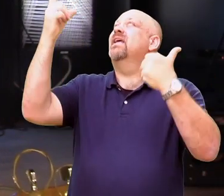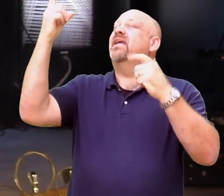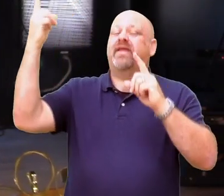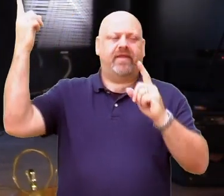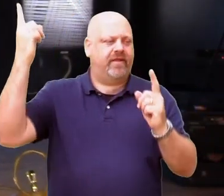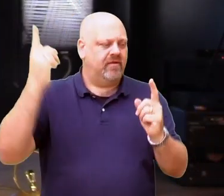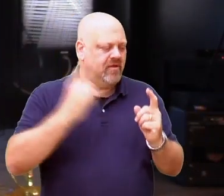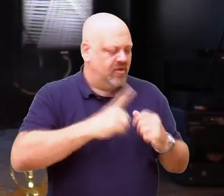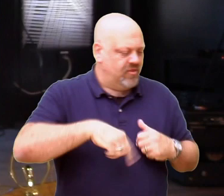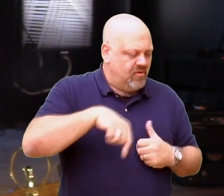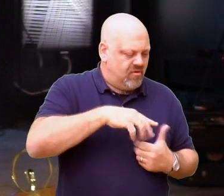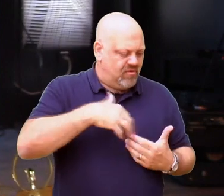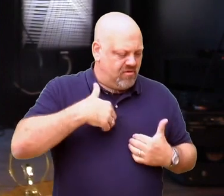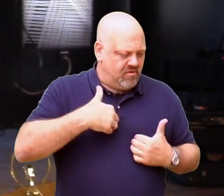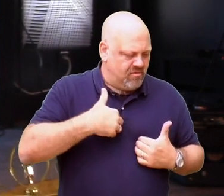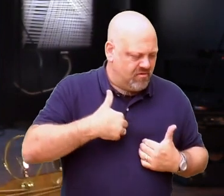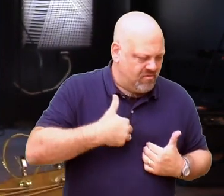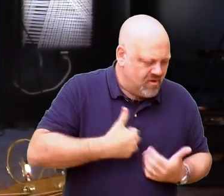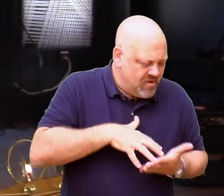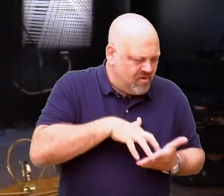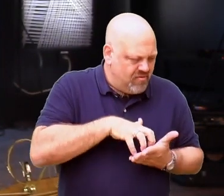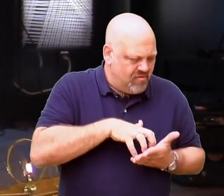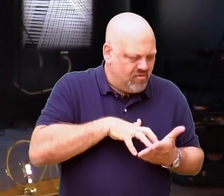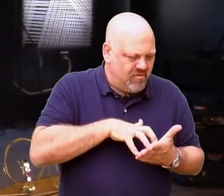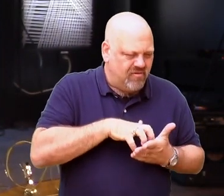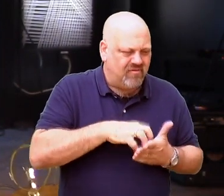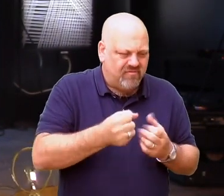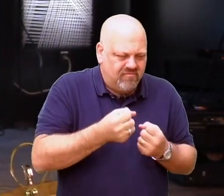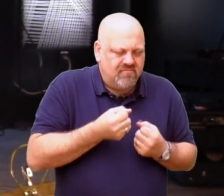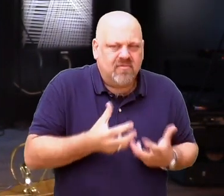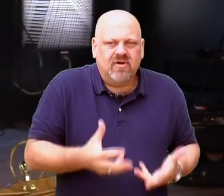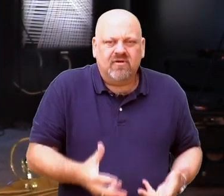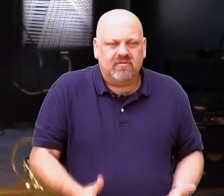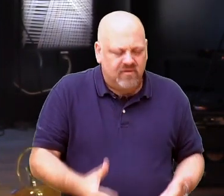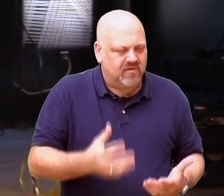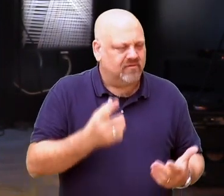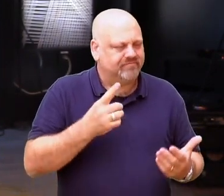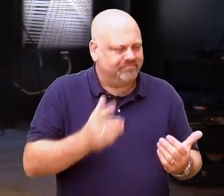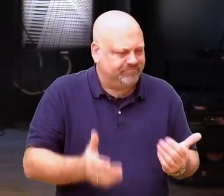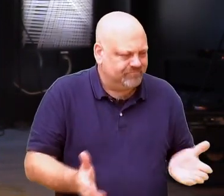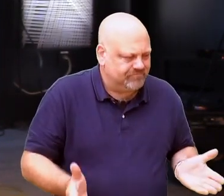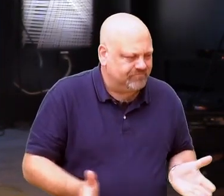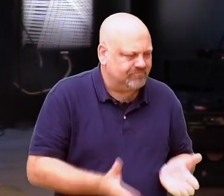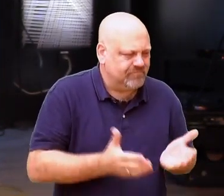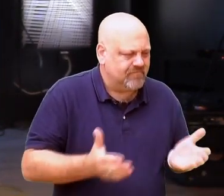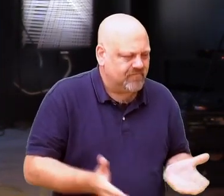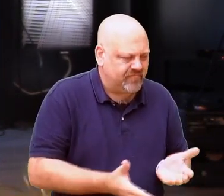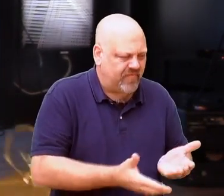runs to the weary, the worn and the weak.